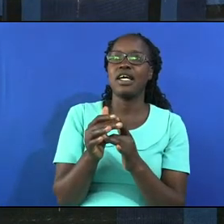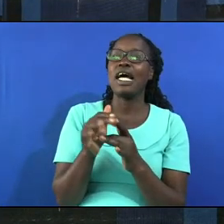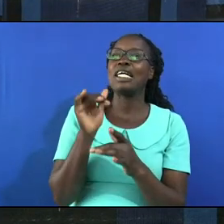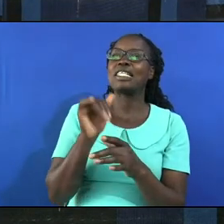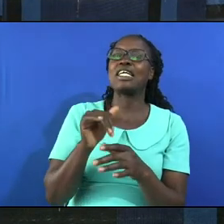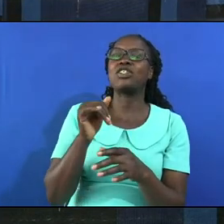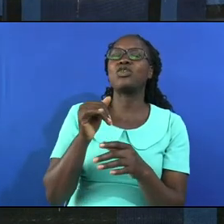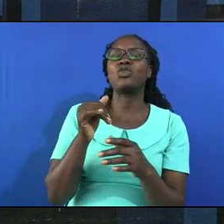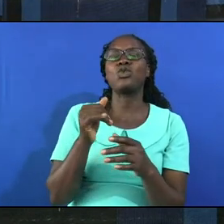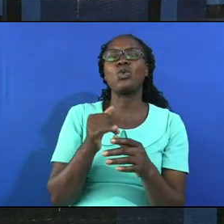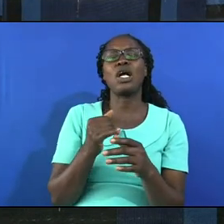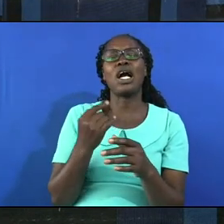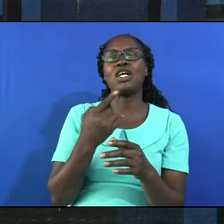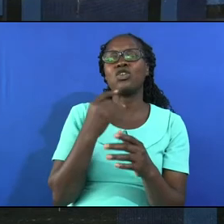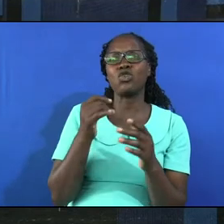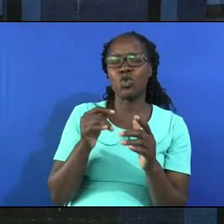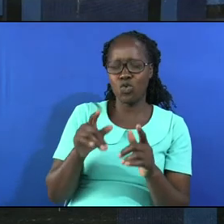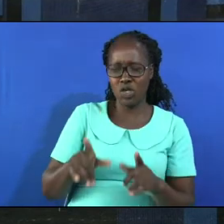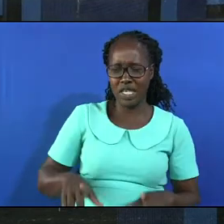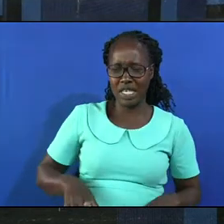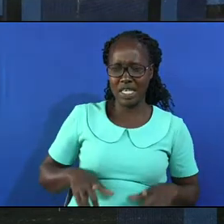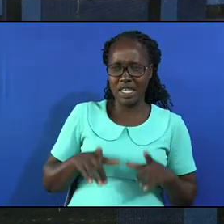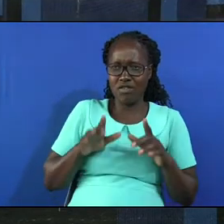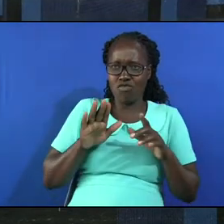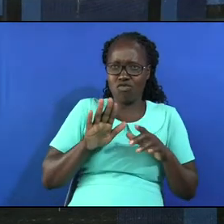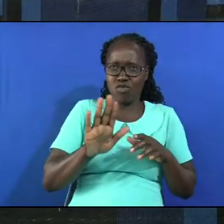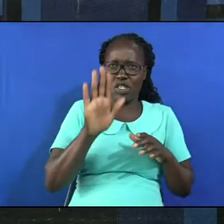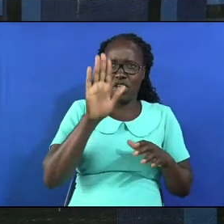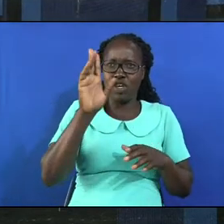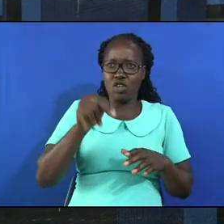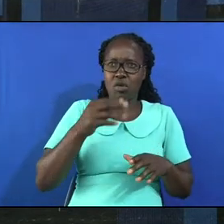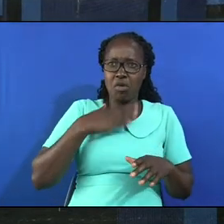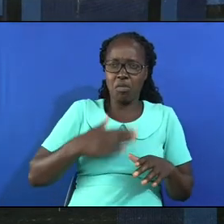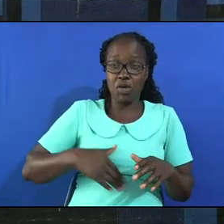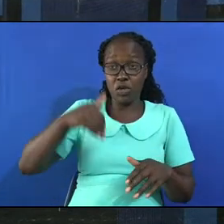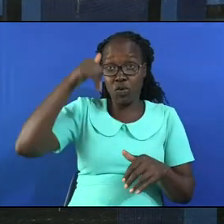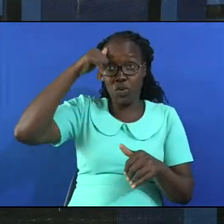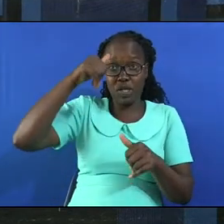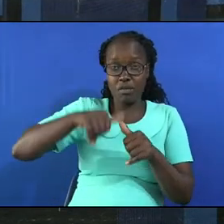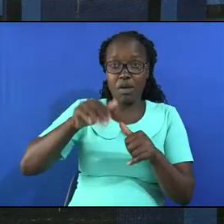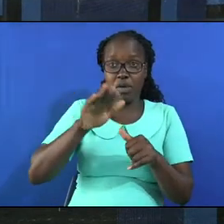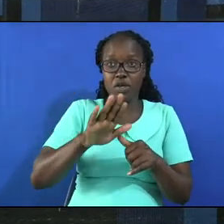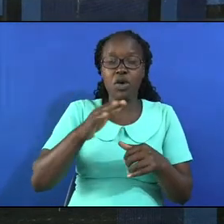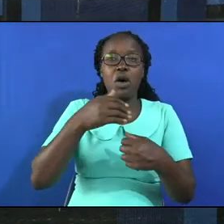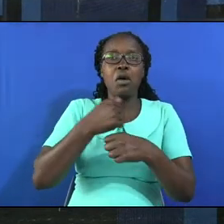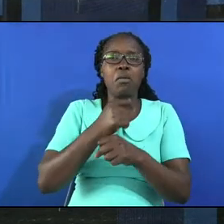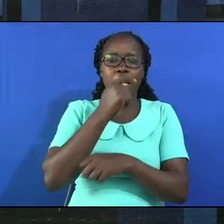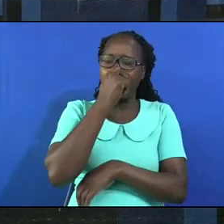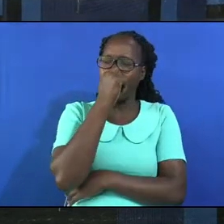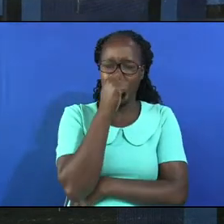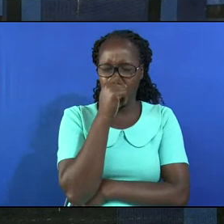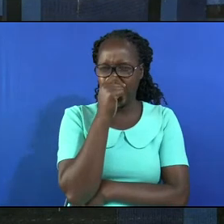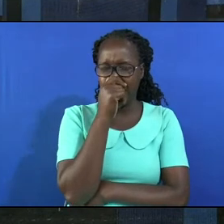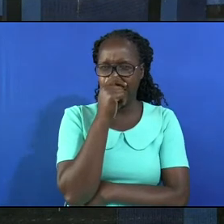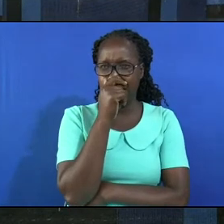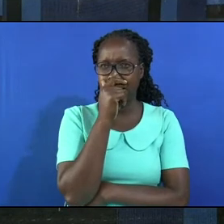That you can so live your life that nobody will remember you making a wish.